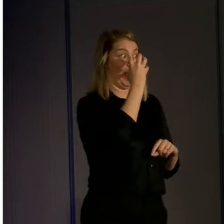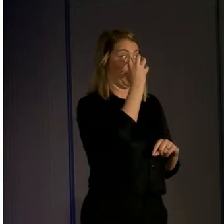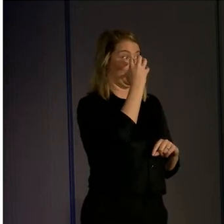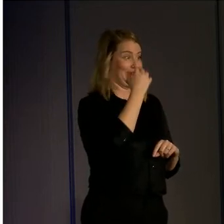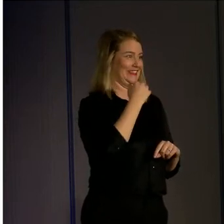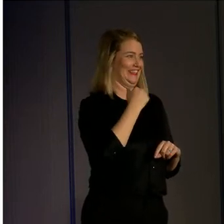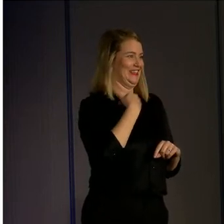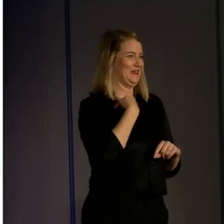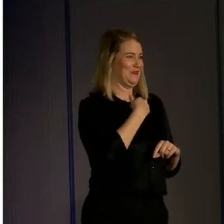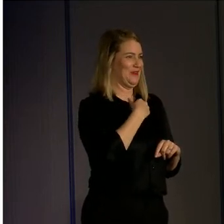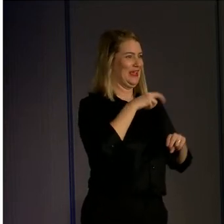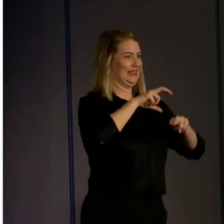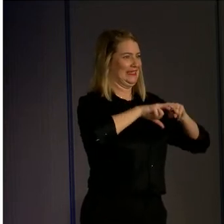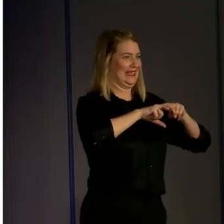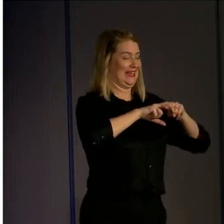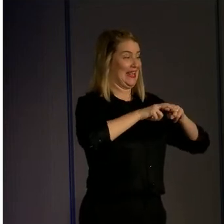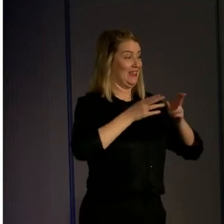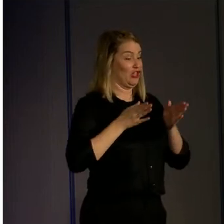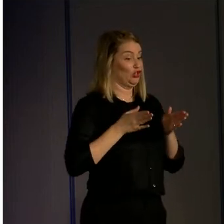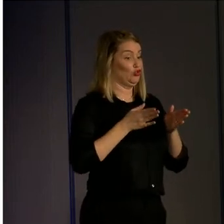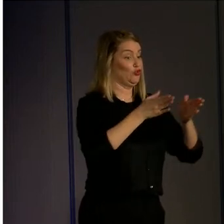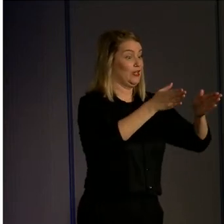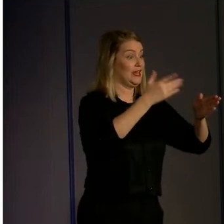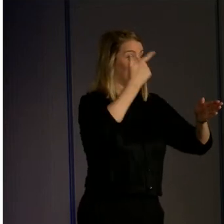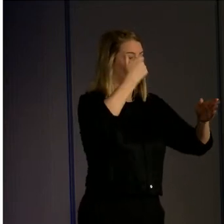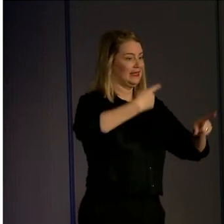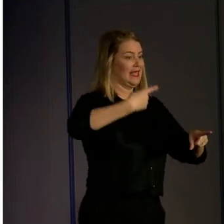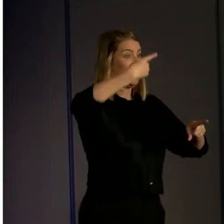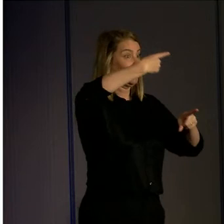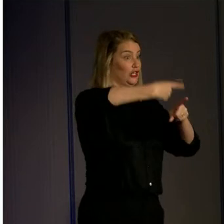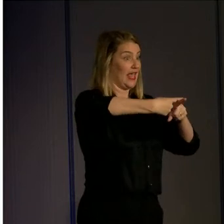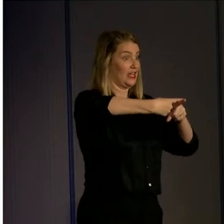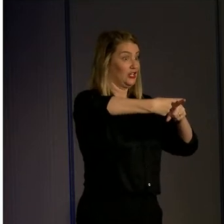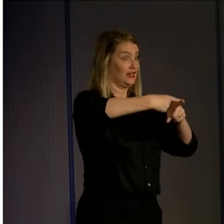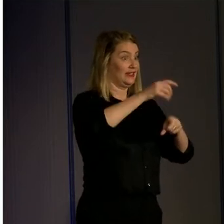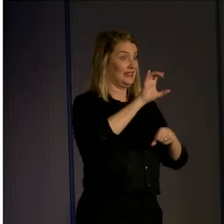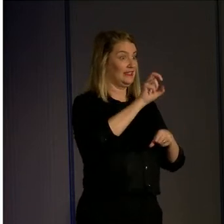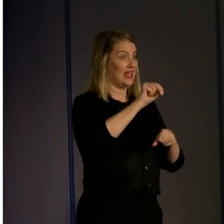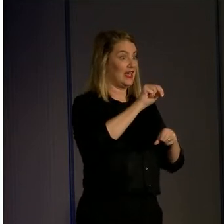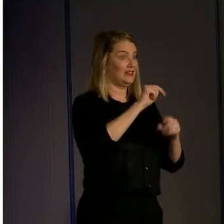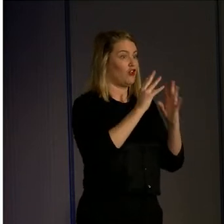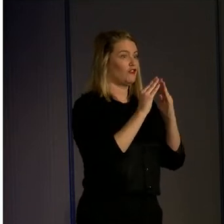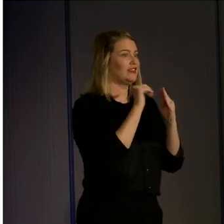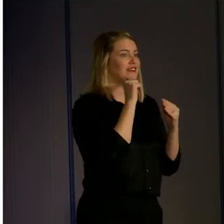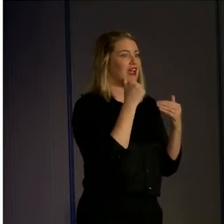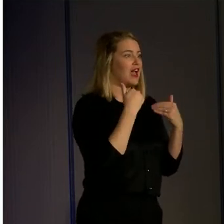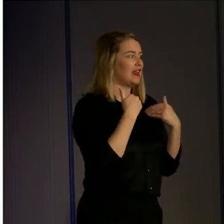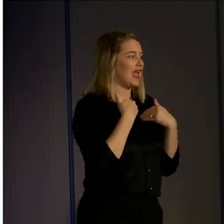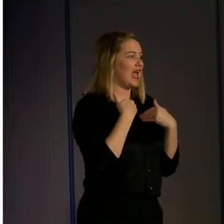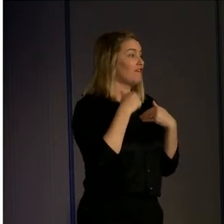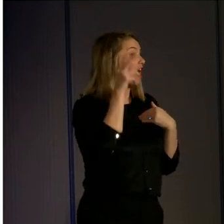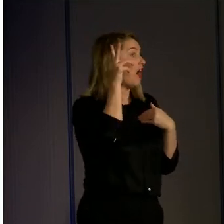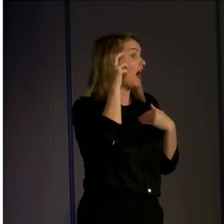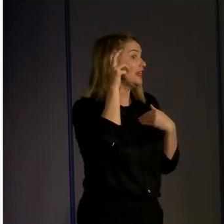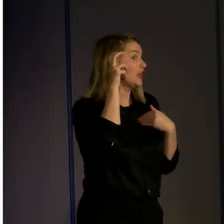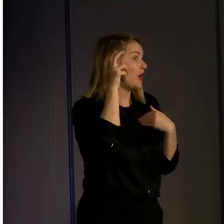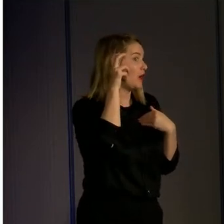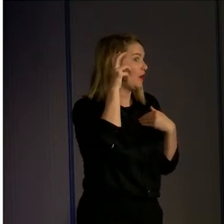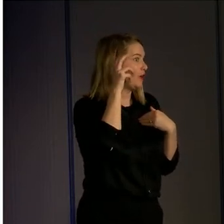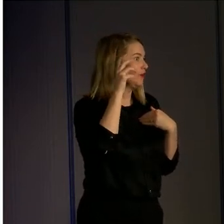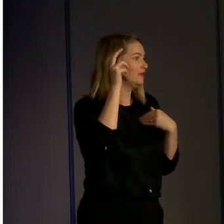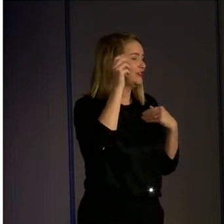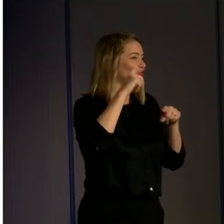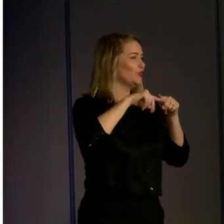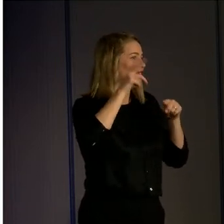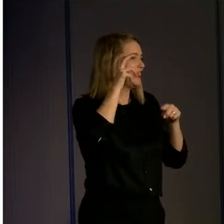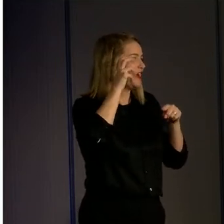street, because the intersection in front of the CSUN conference did not have audio crossing. So if you wanted to cross the street, you